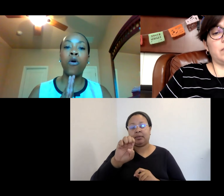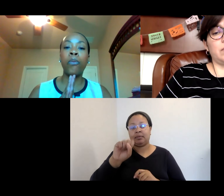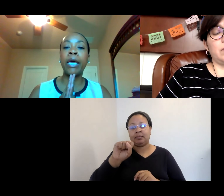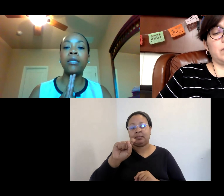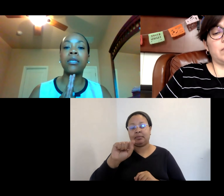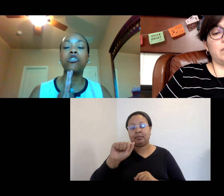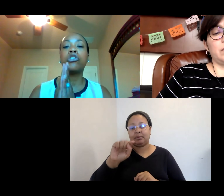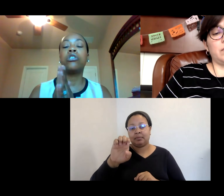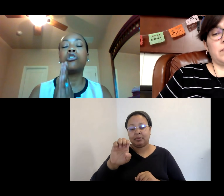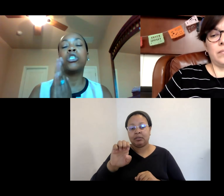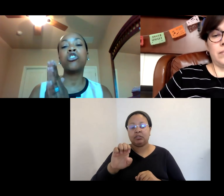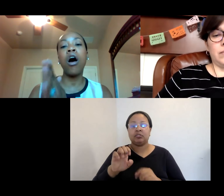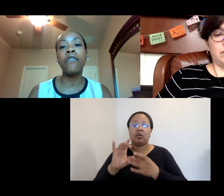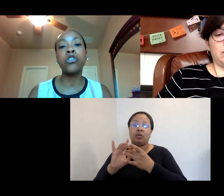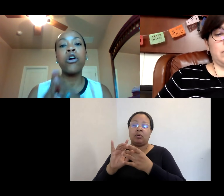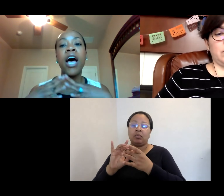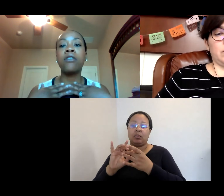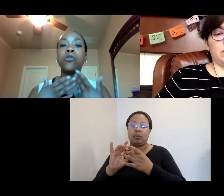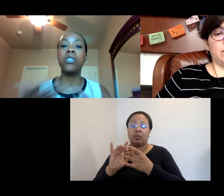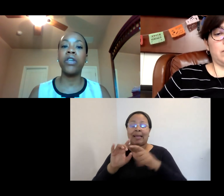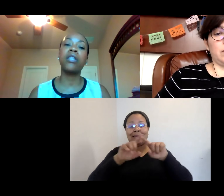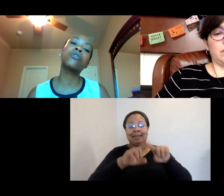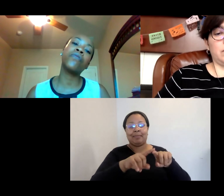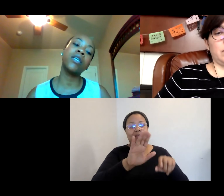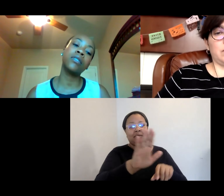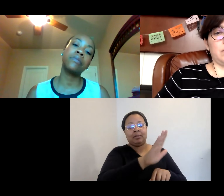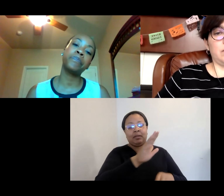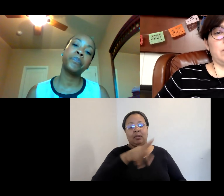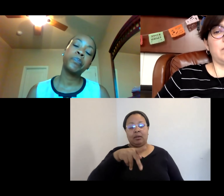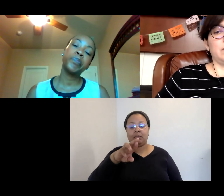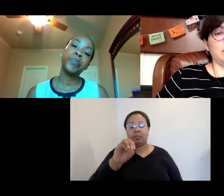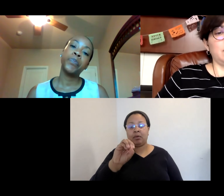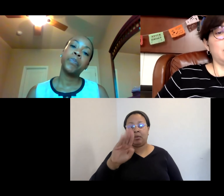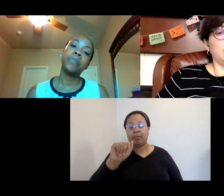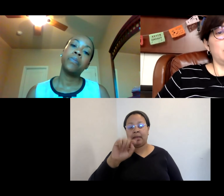the probate judicial officer how to dividend those funds.